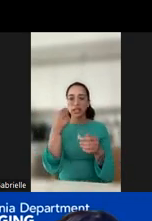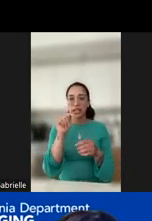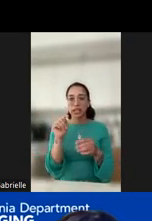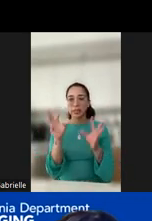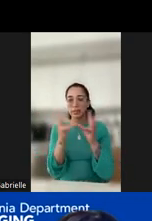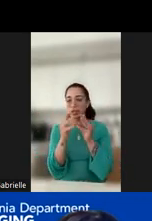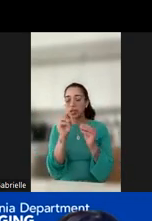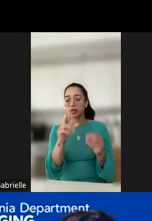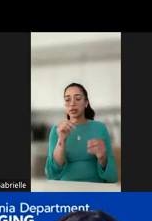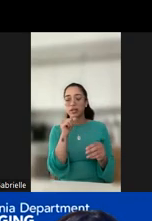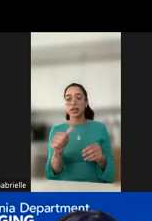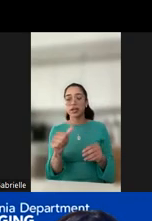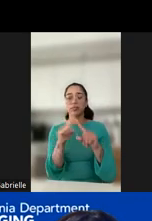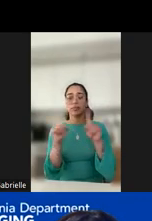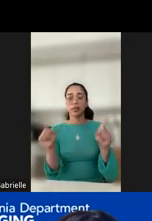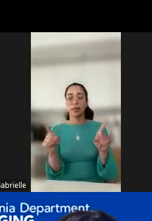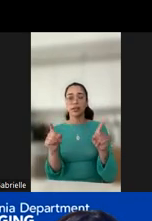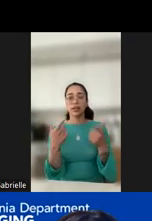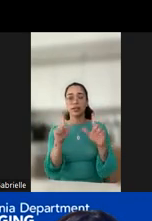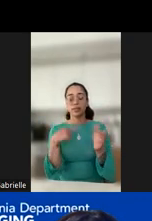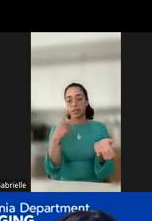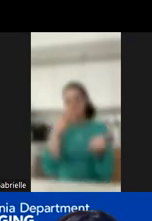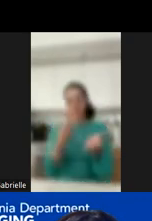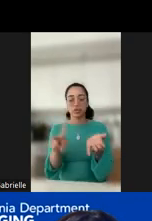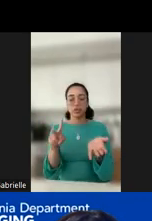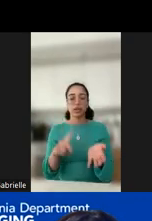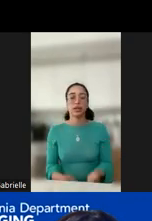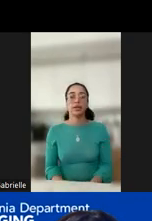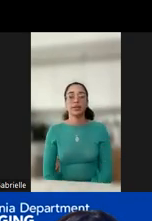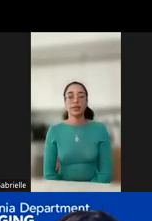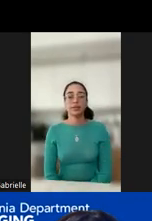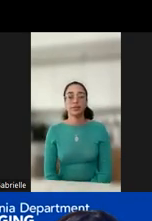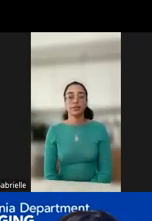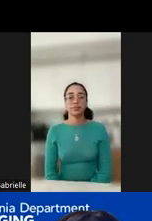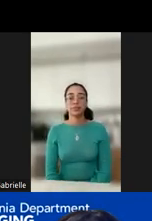not. Let me double check.